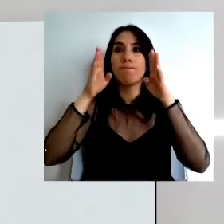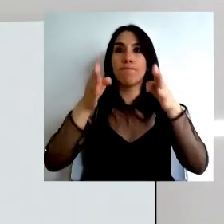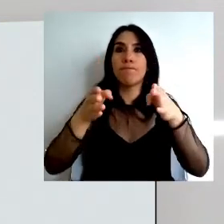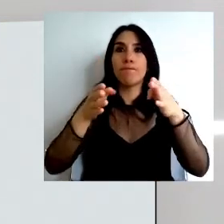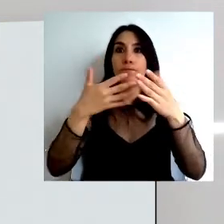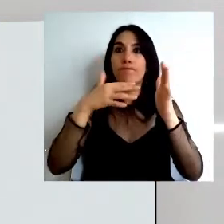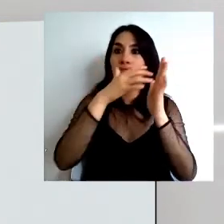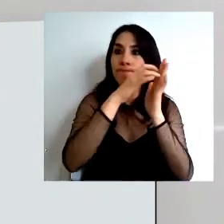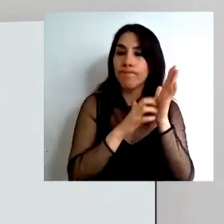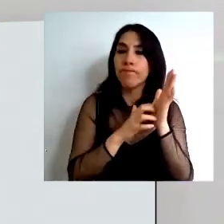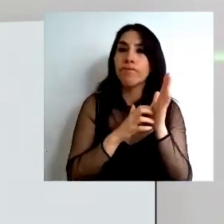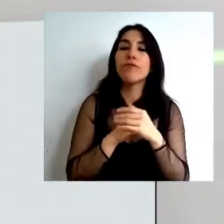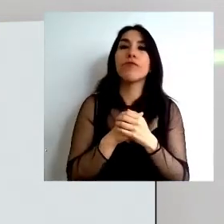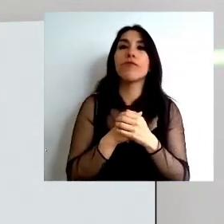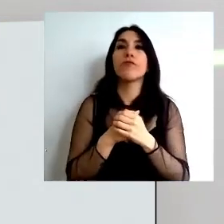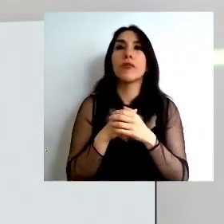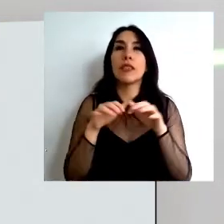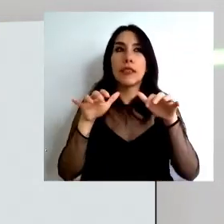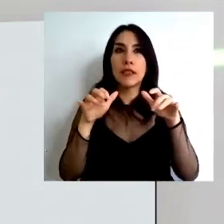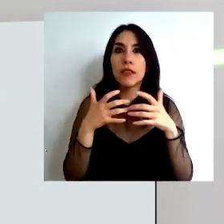because for the